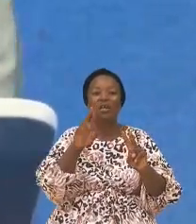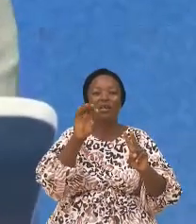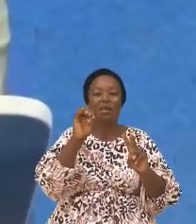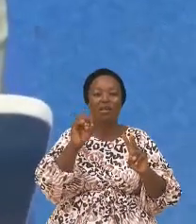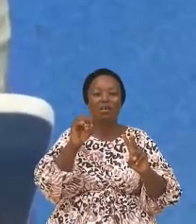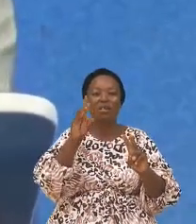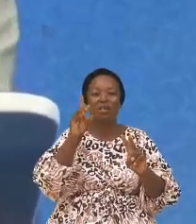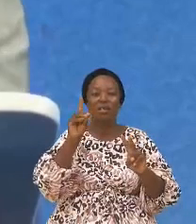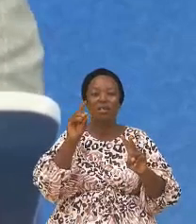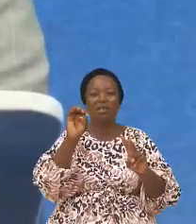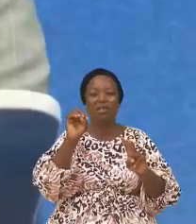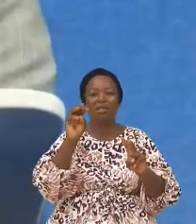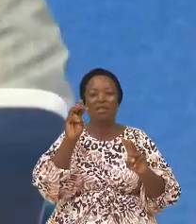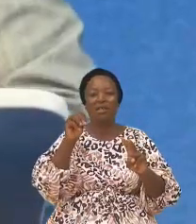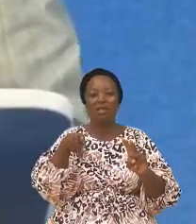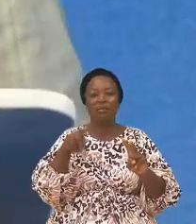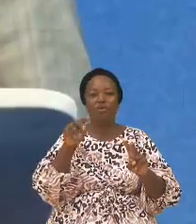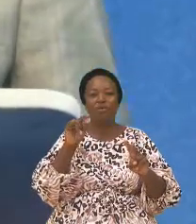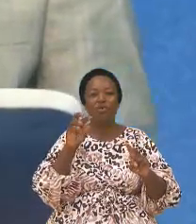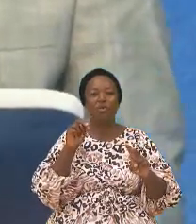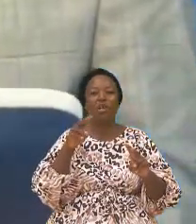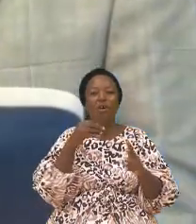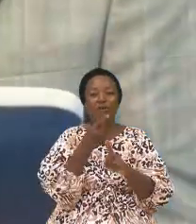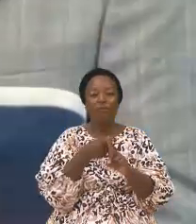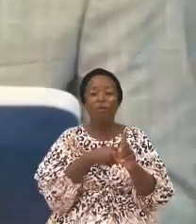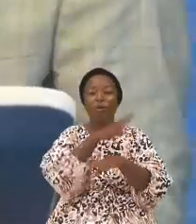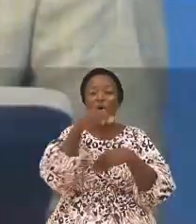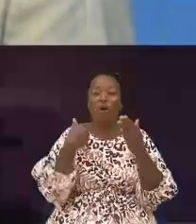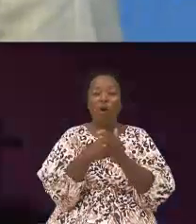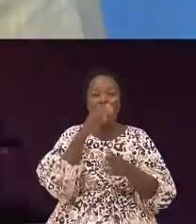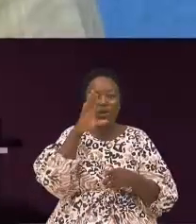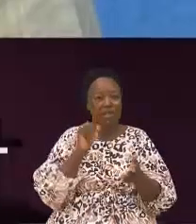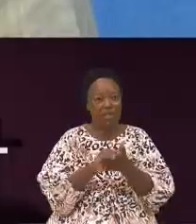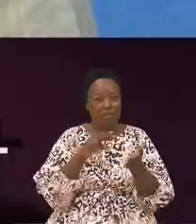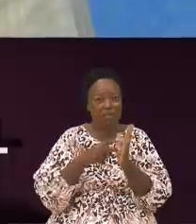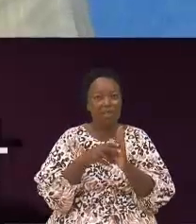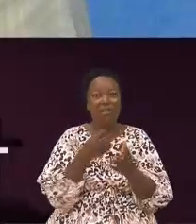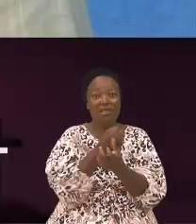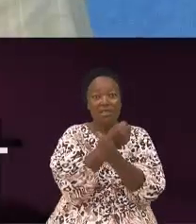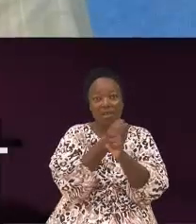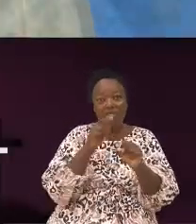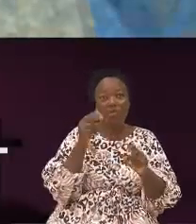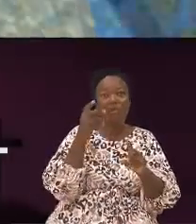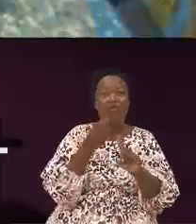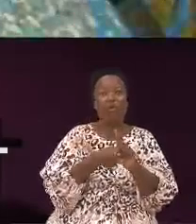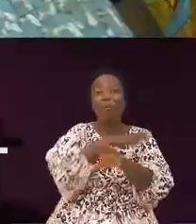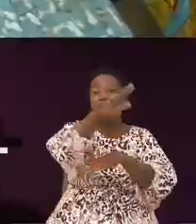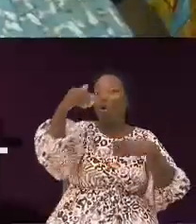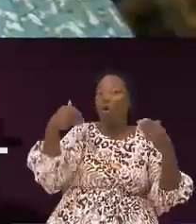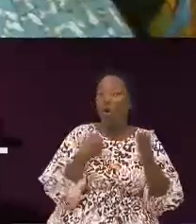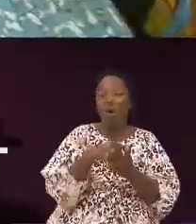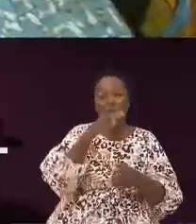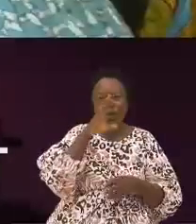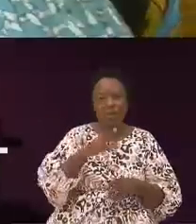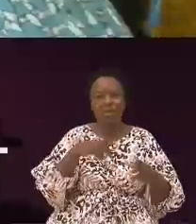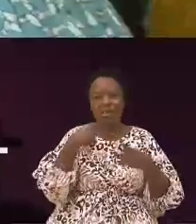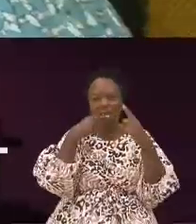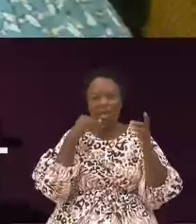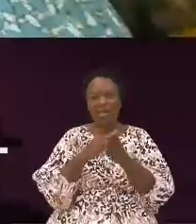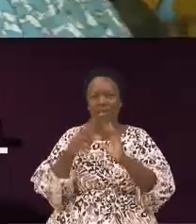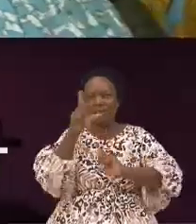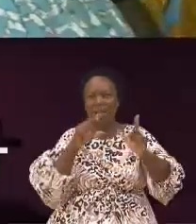Number two is redemption from all curses. How many? All curses. Say